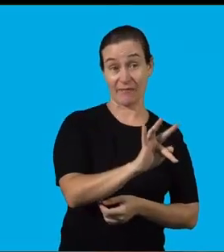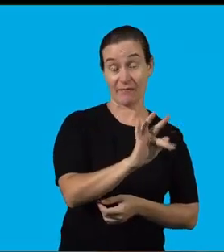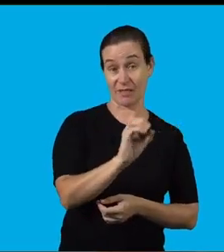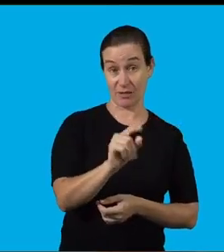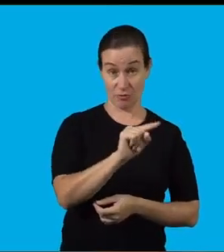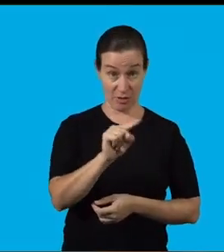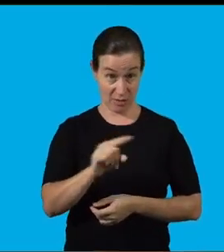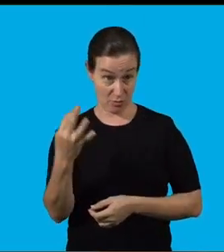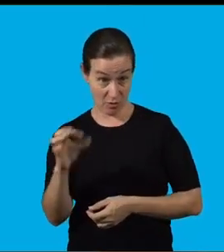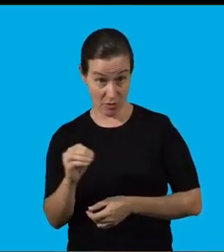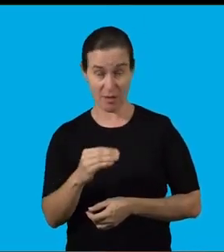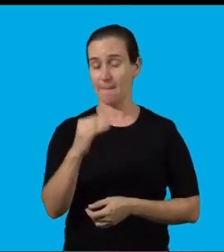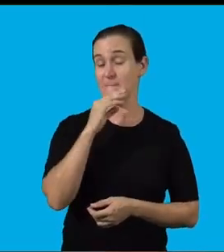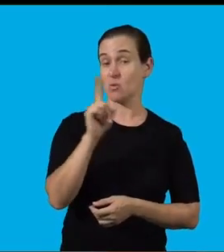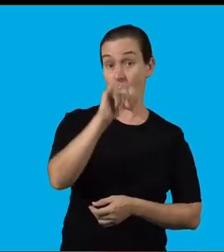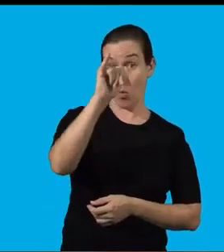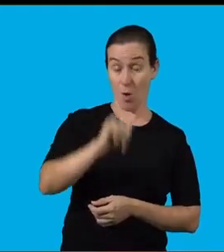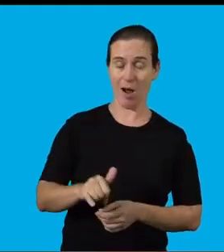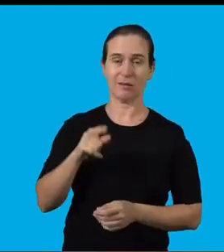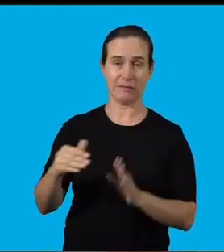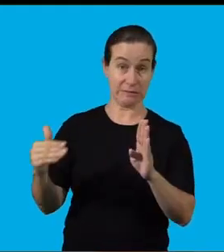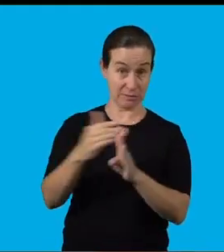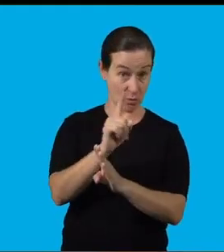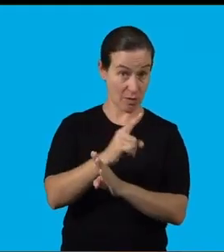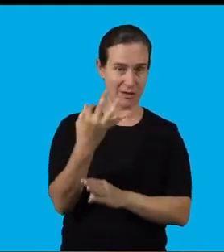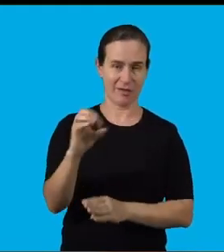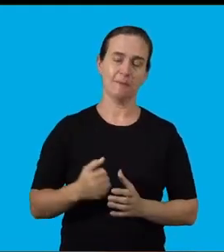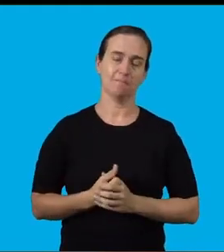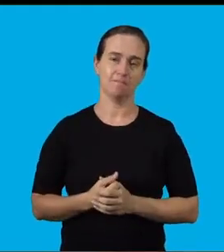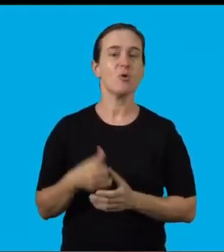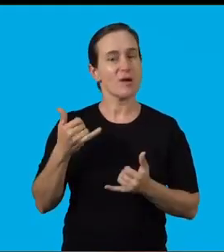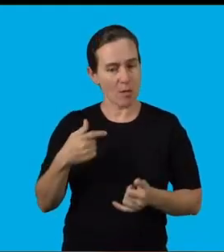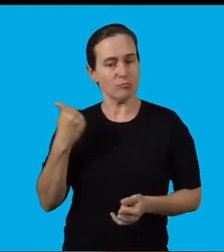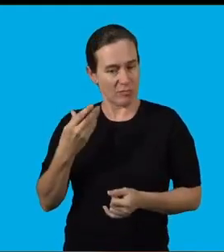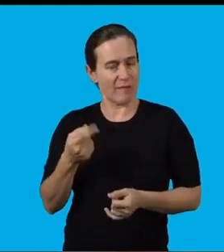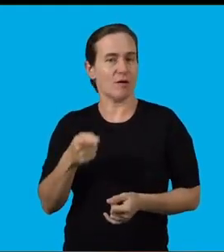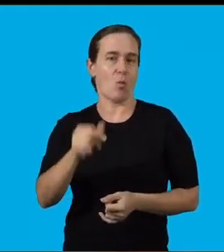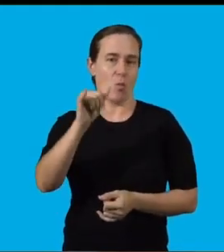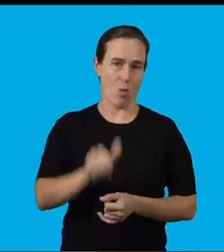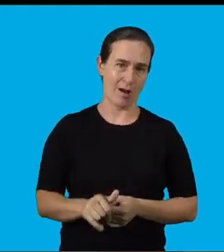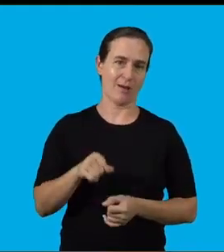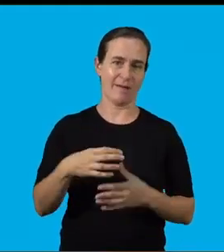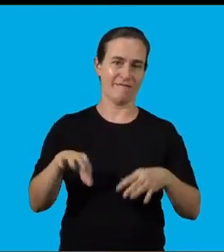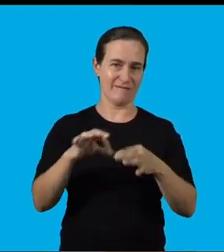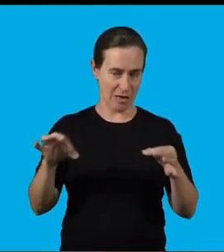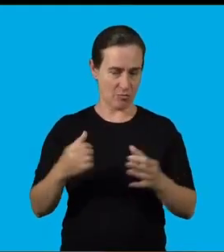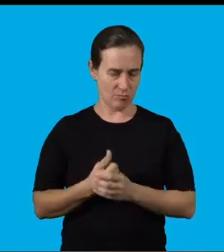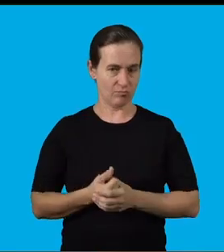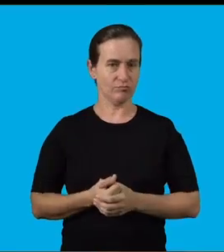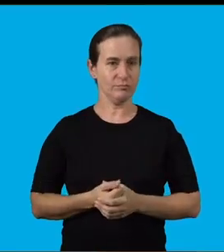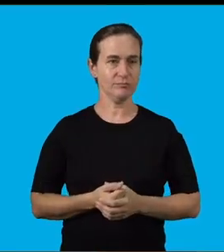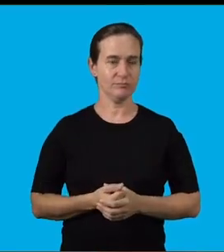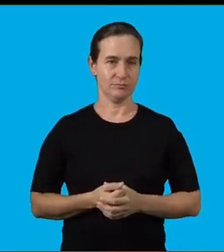to 30, and that tells me that my y-intercept is 30. So I've already got